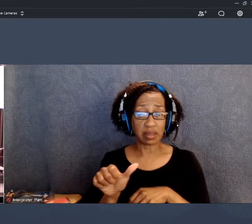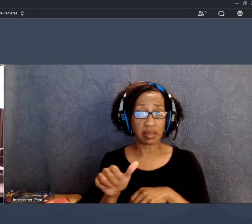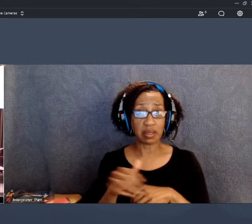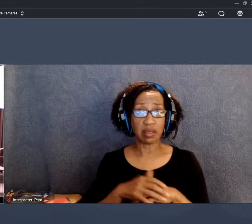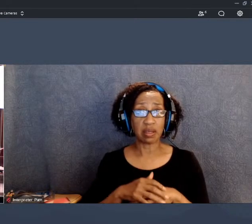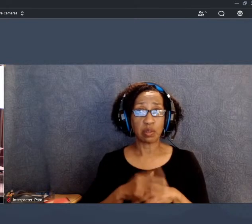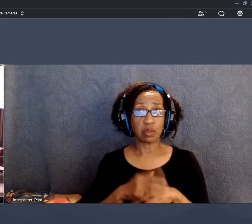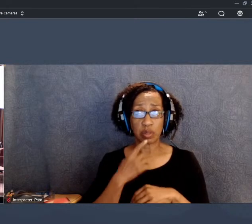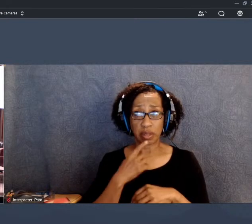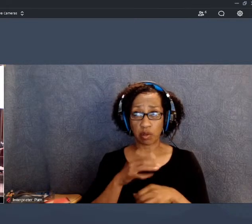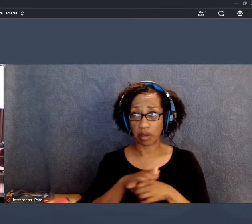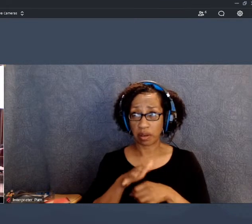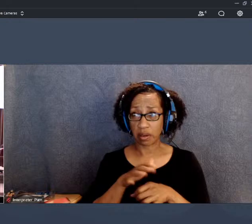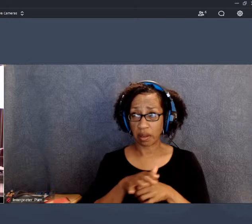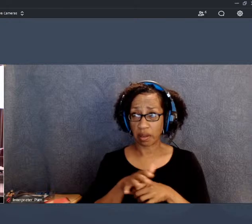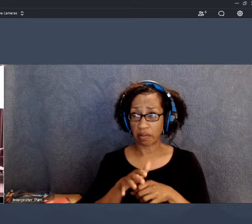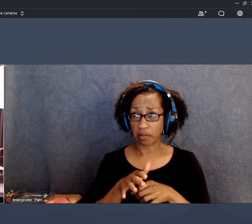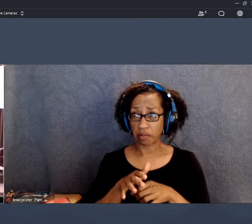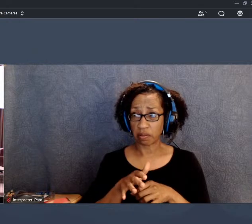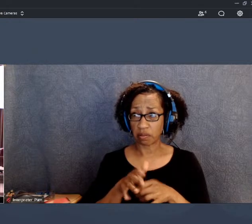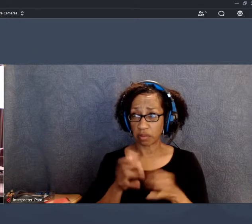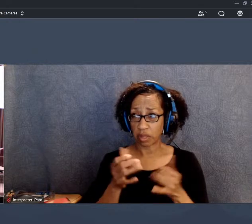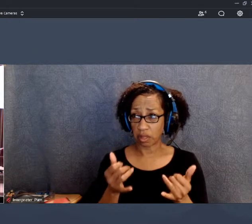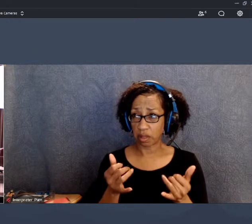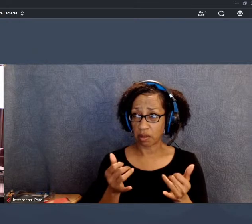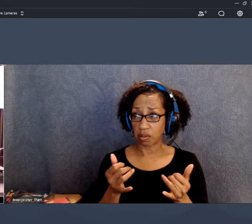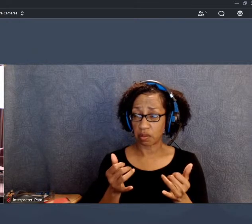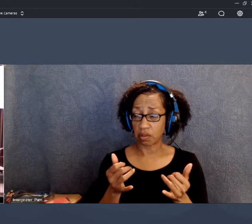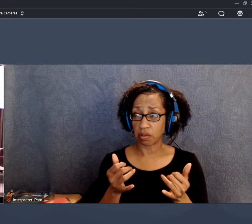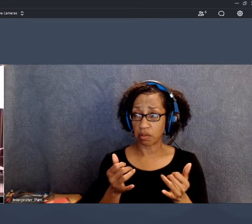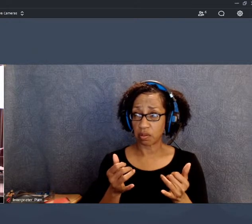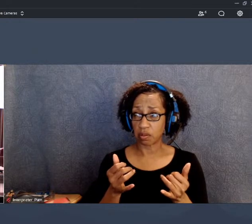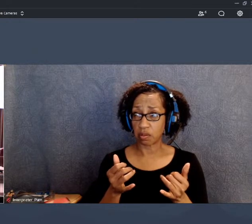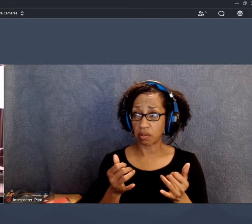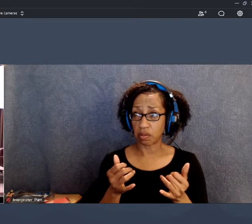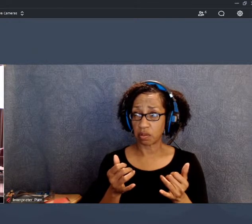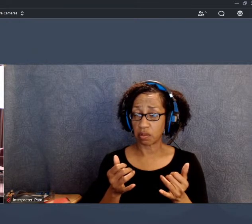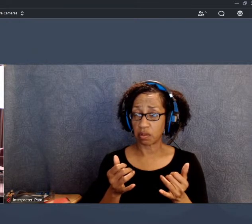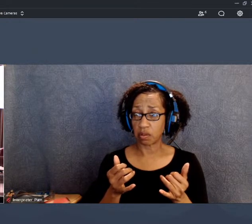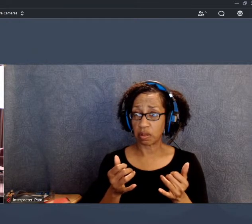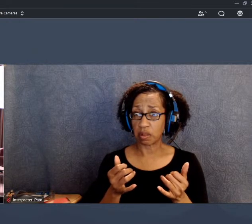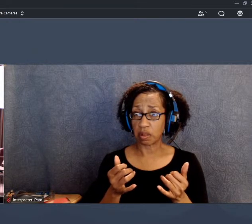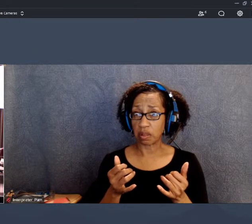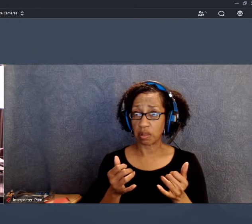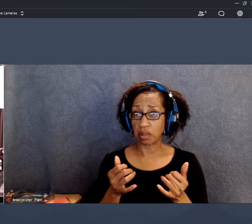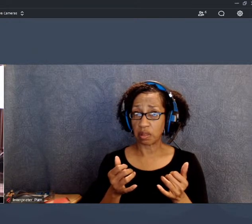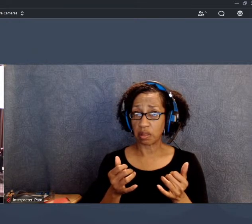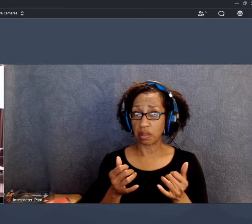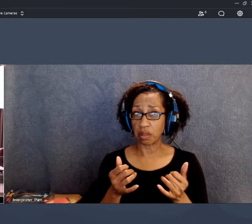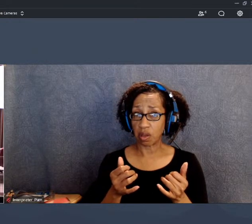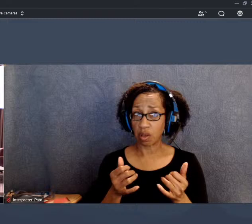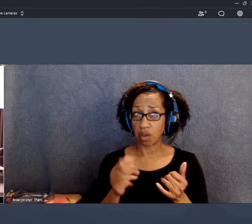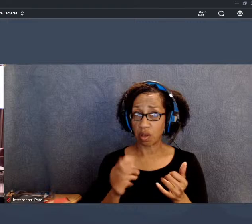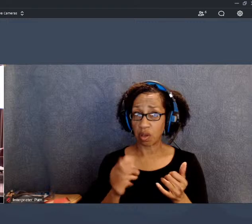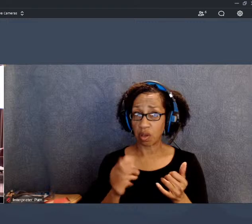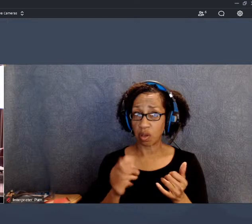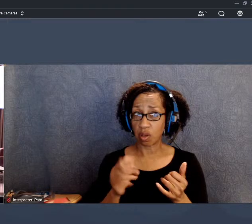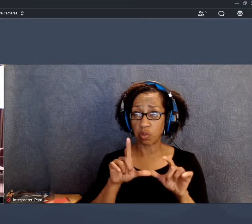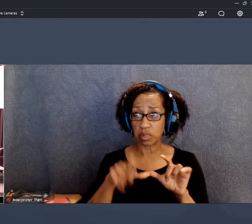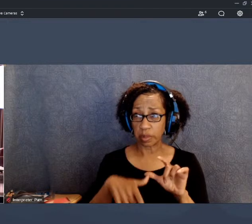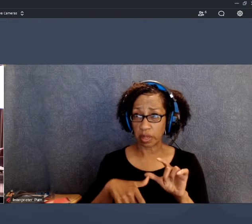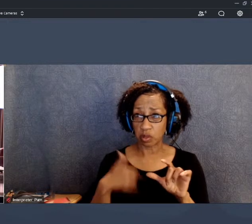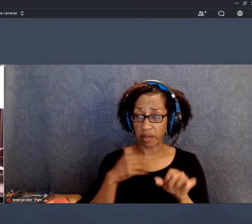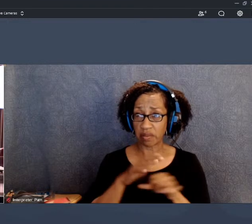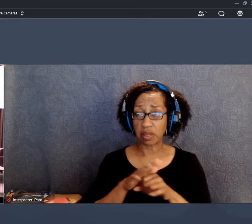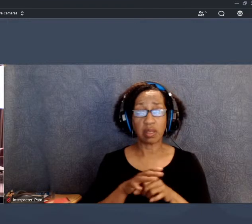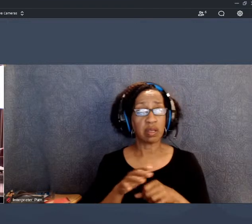cover right now, even though it's gonna expire on the 30th? I was talking about funding that's